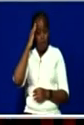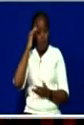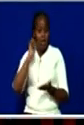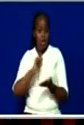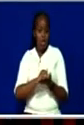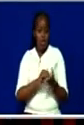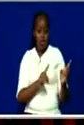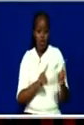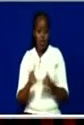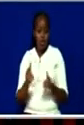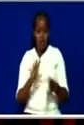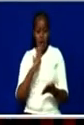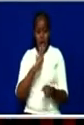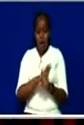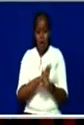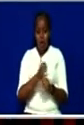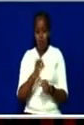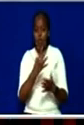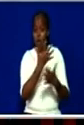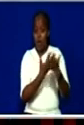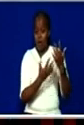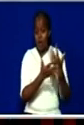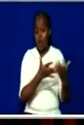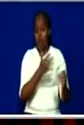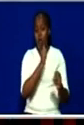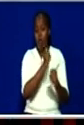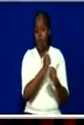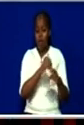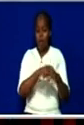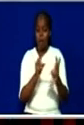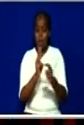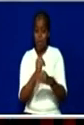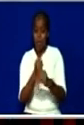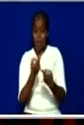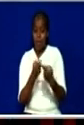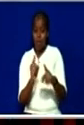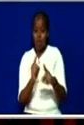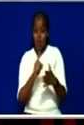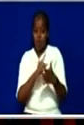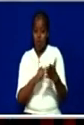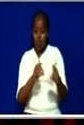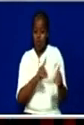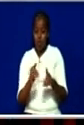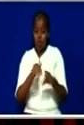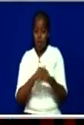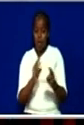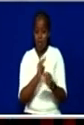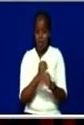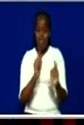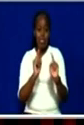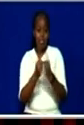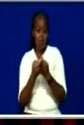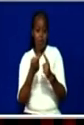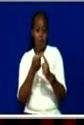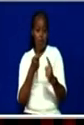do a lot of graph work in mathematics. But the graph work that you do in mathematics is a bit different